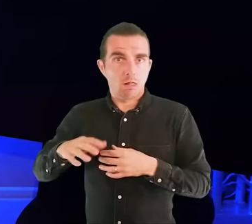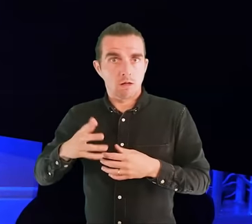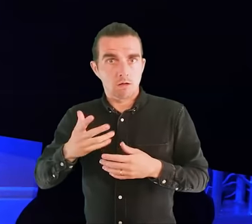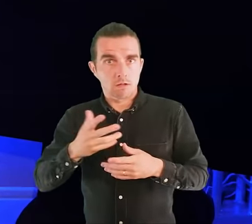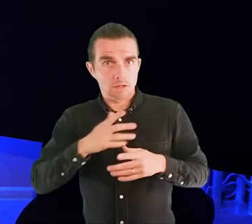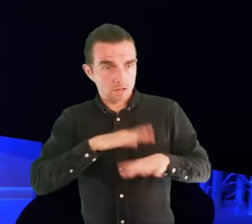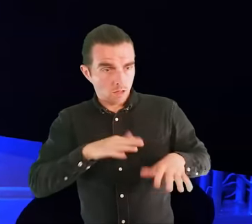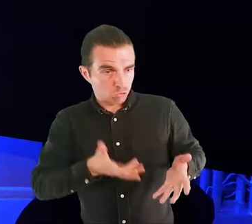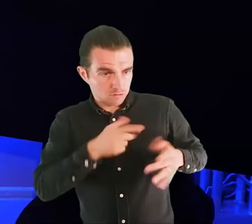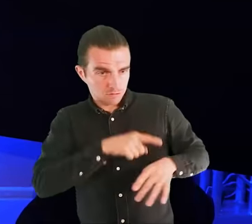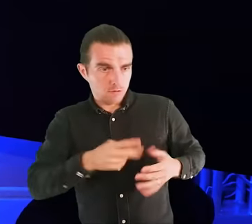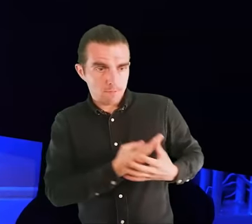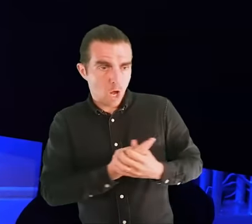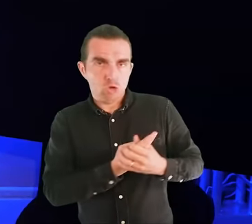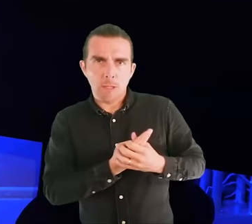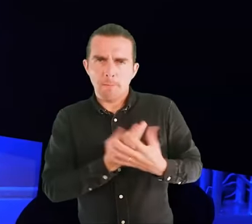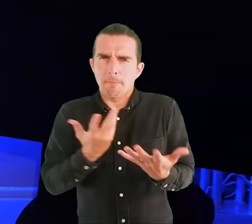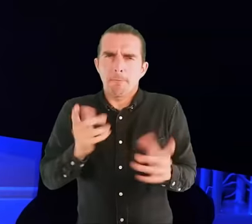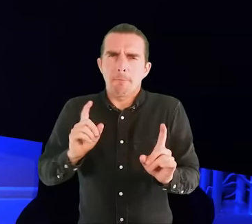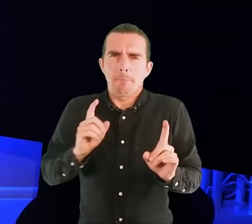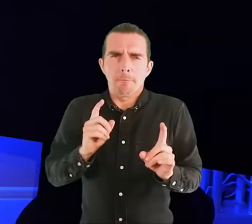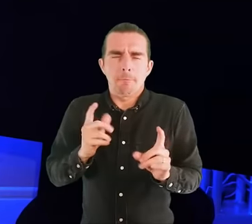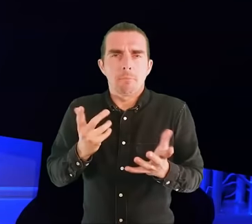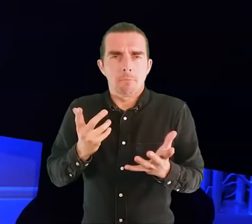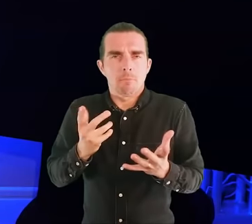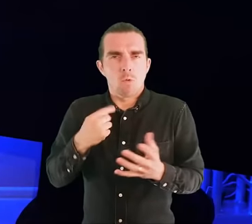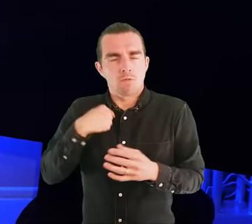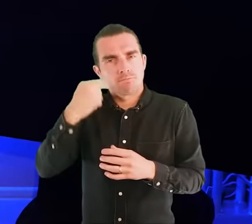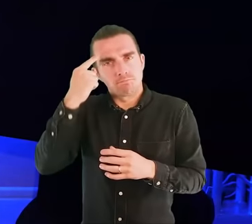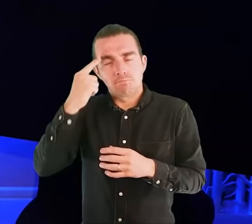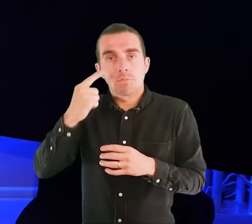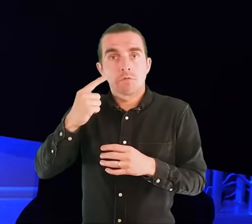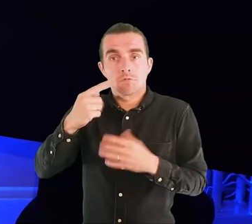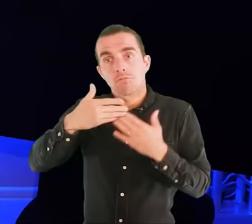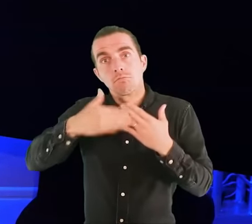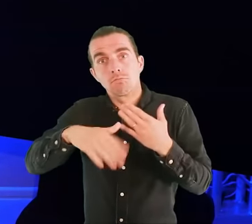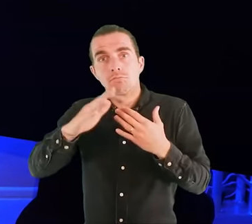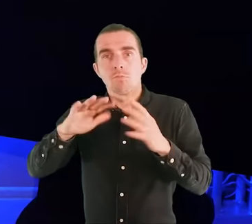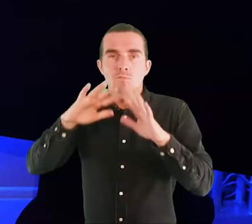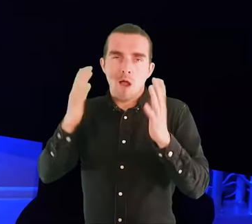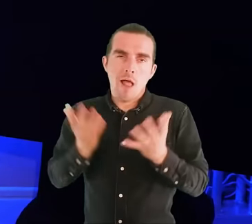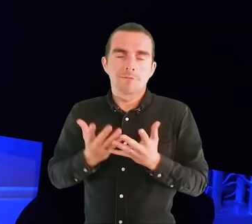to the pressure of social conditioning or the fear of death.